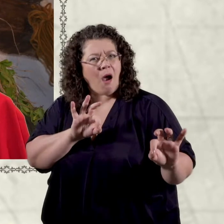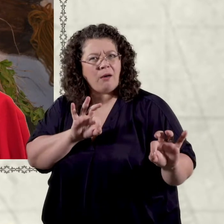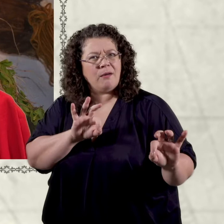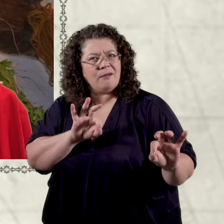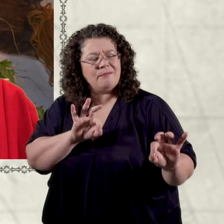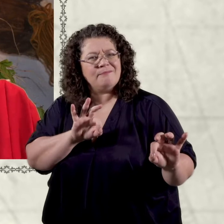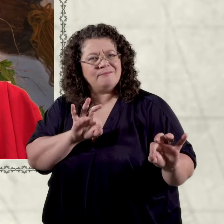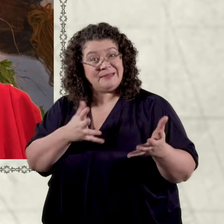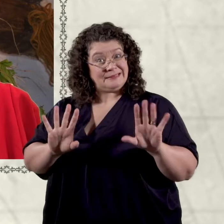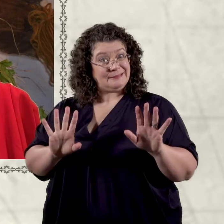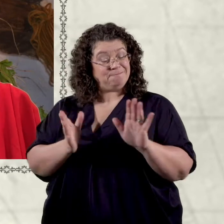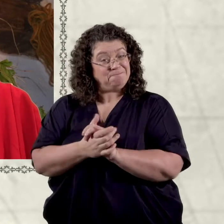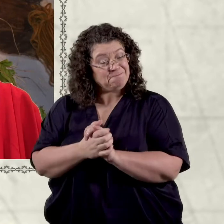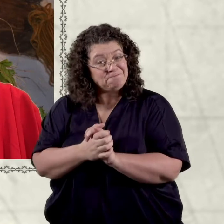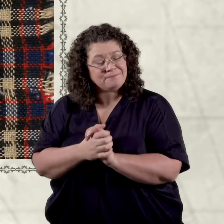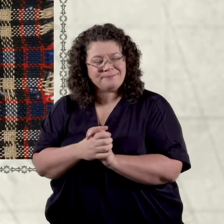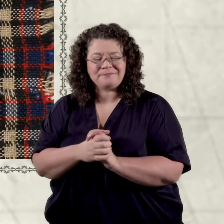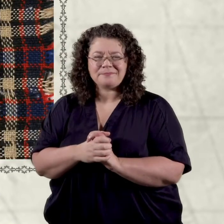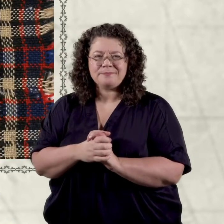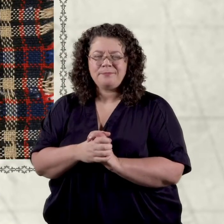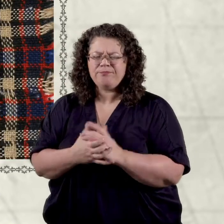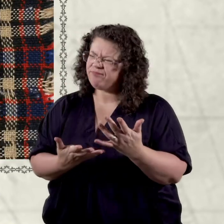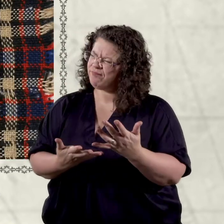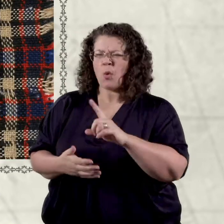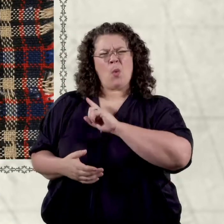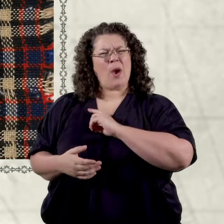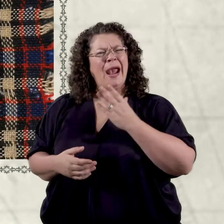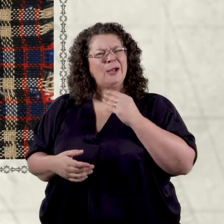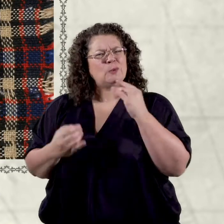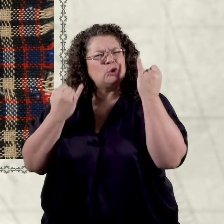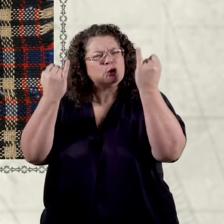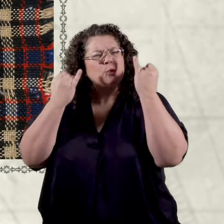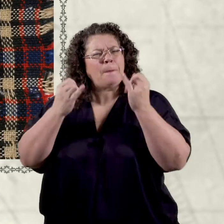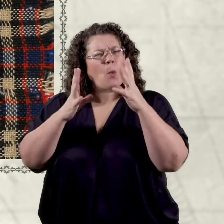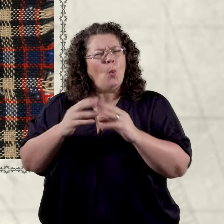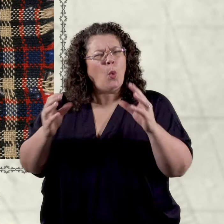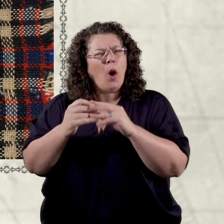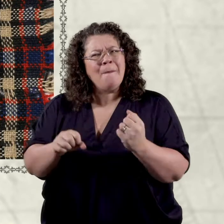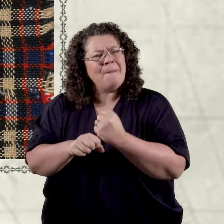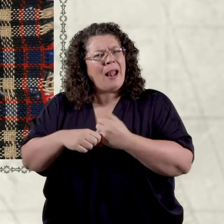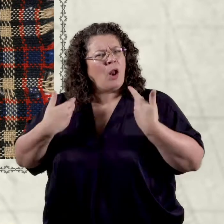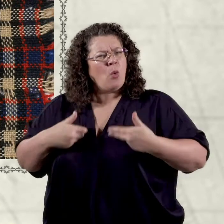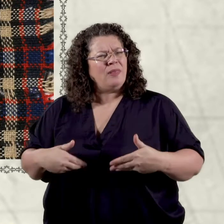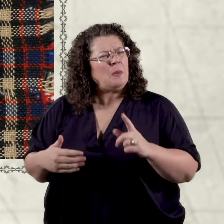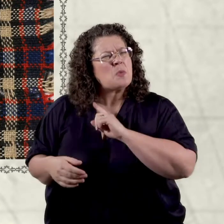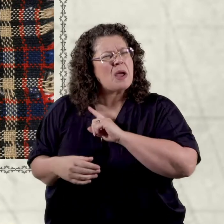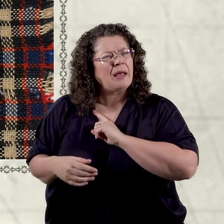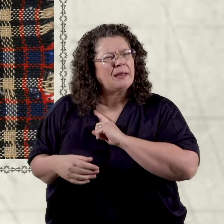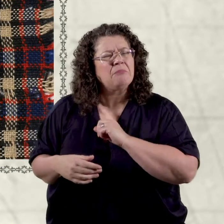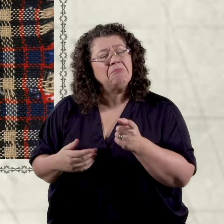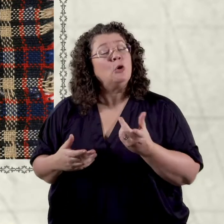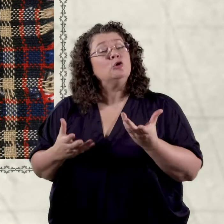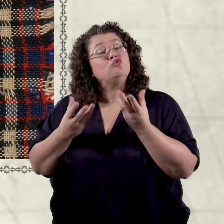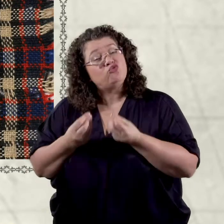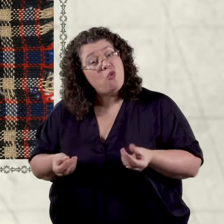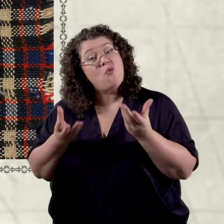a yarn. And that's it. Why use sheep's wool to make clothing? Yes, it's